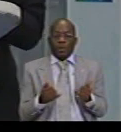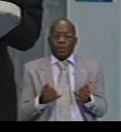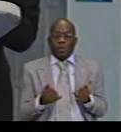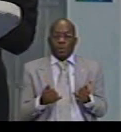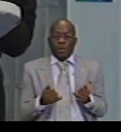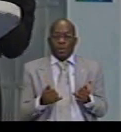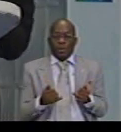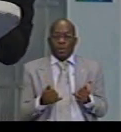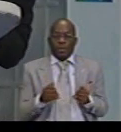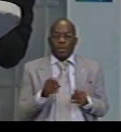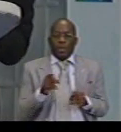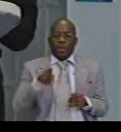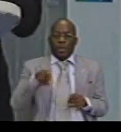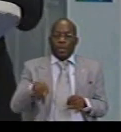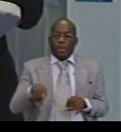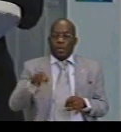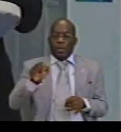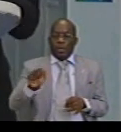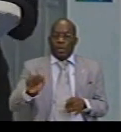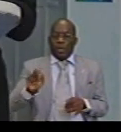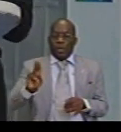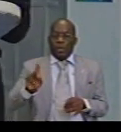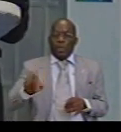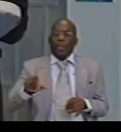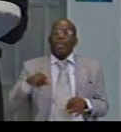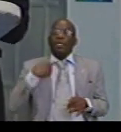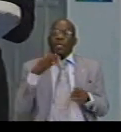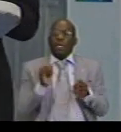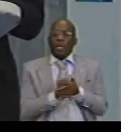Paul said that it's a demonstration of the Spirit and of power.